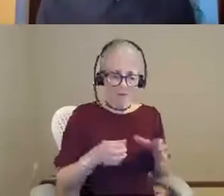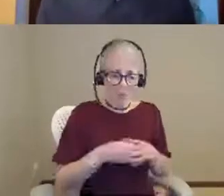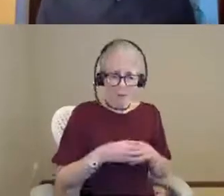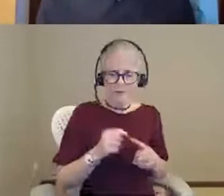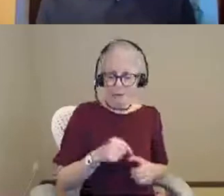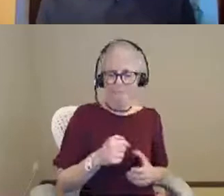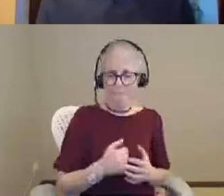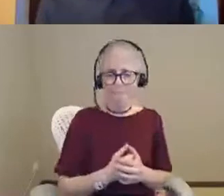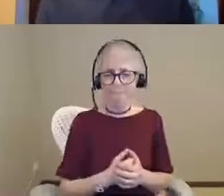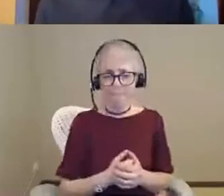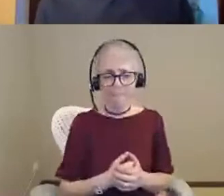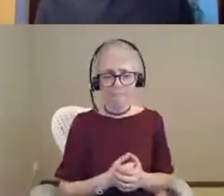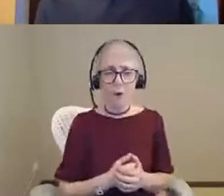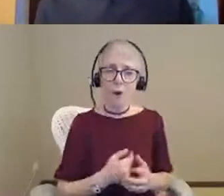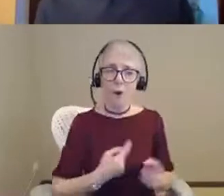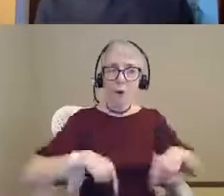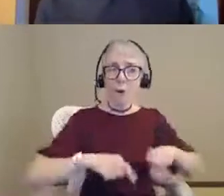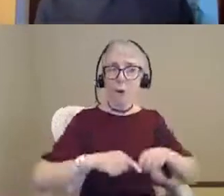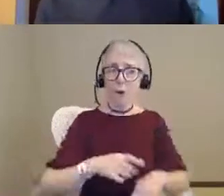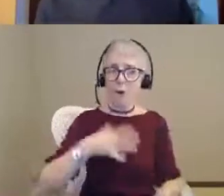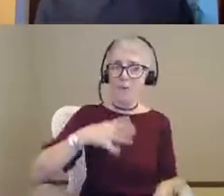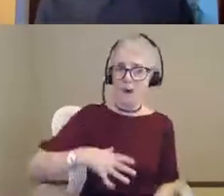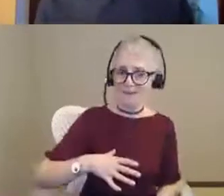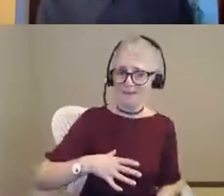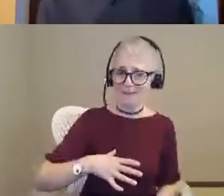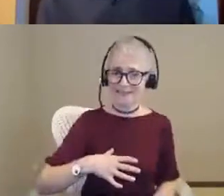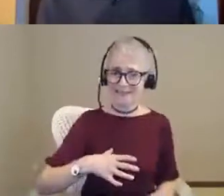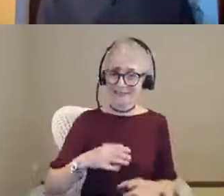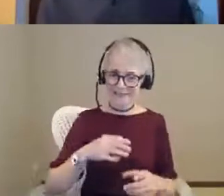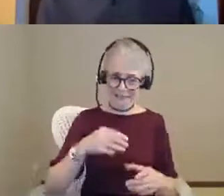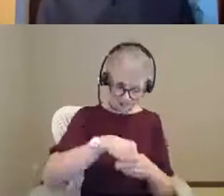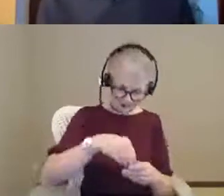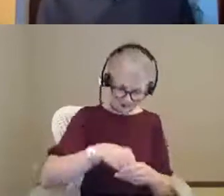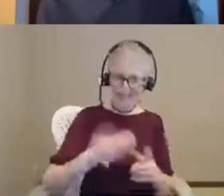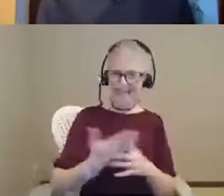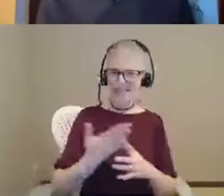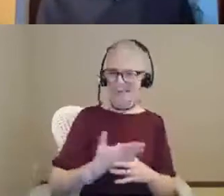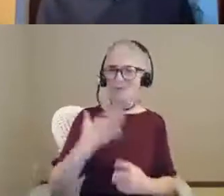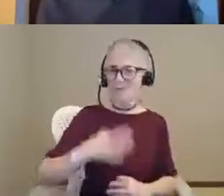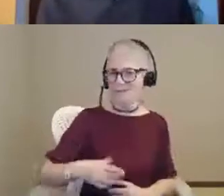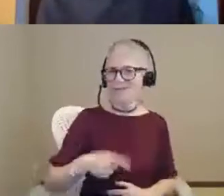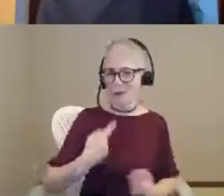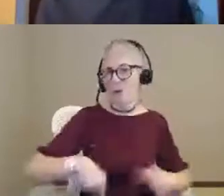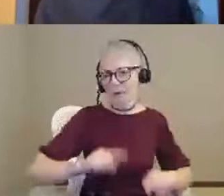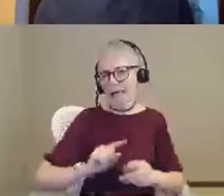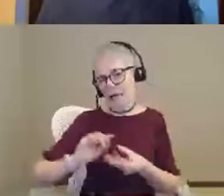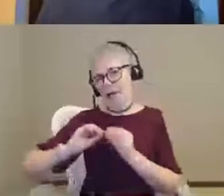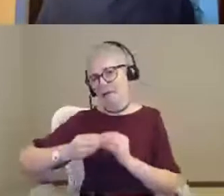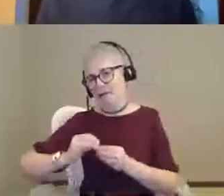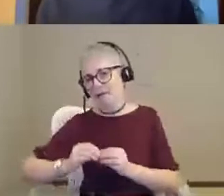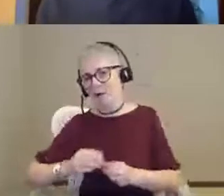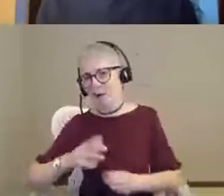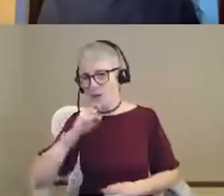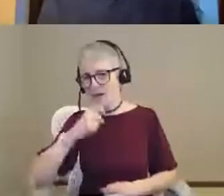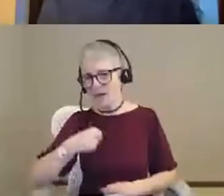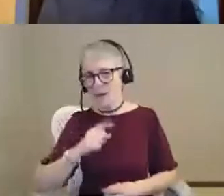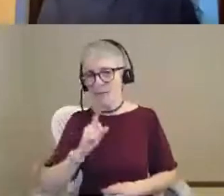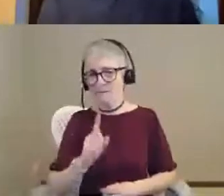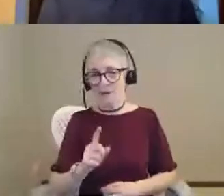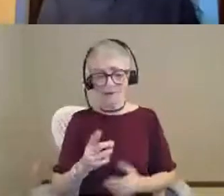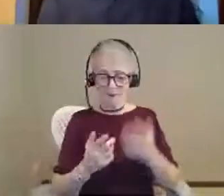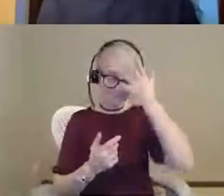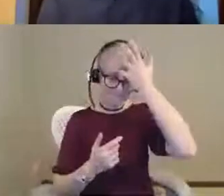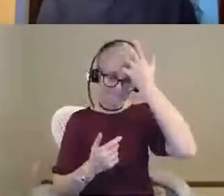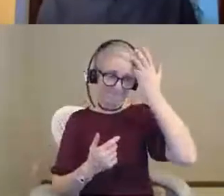all, the will is there absolutely to make our content as accessible as it can be and do that development work. But we're always going to have